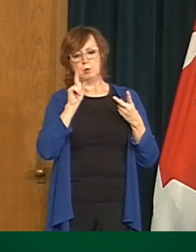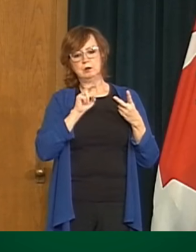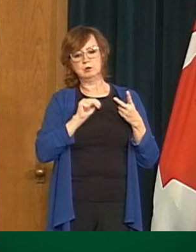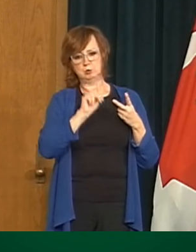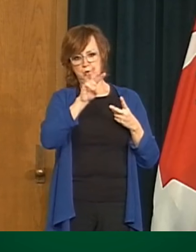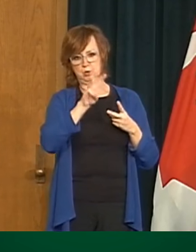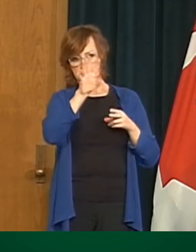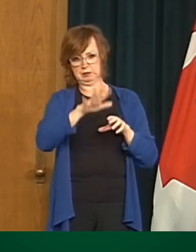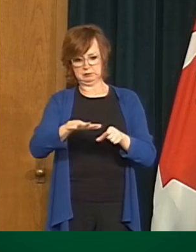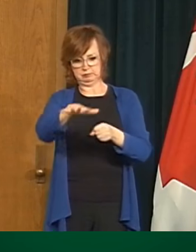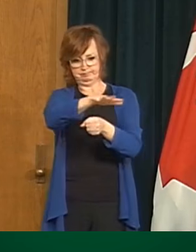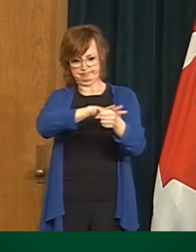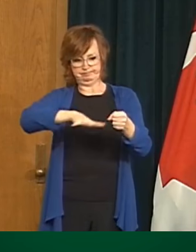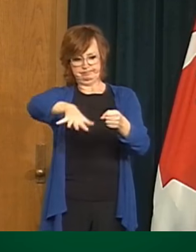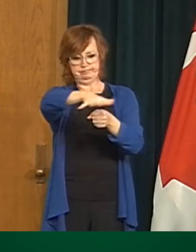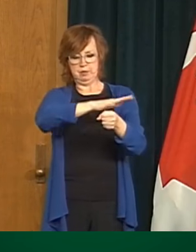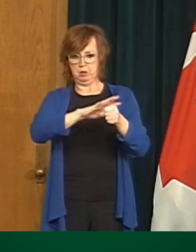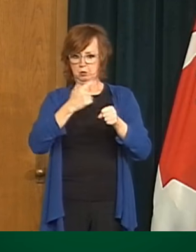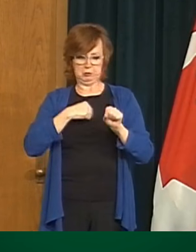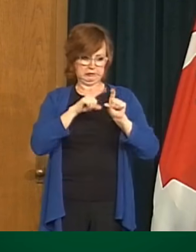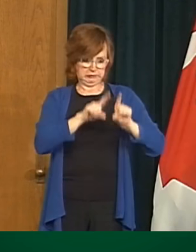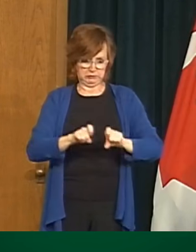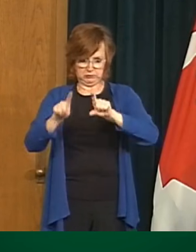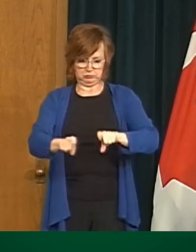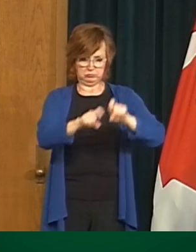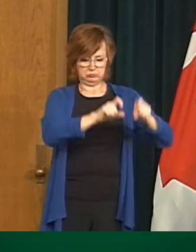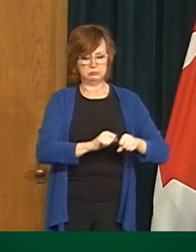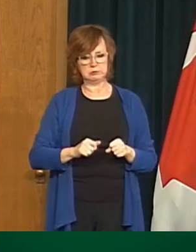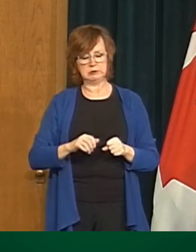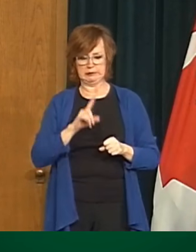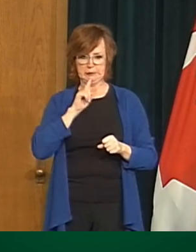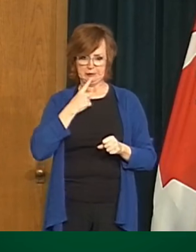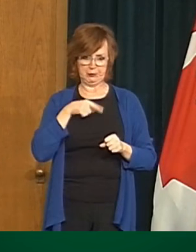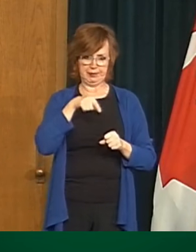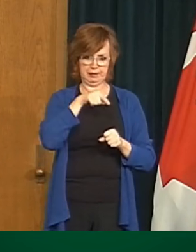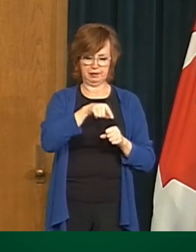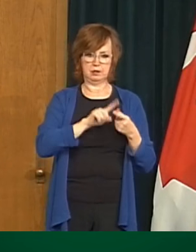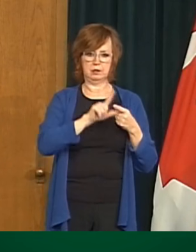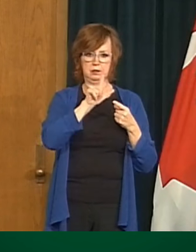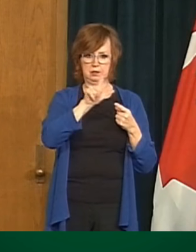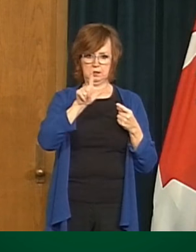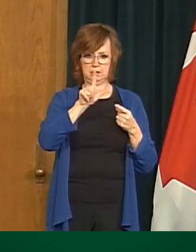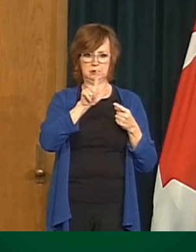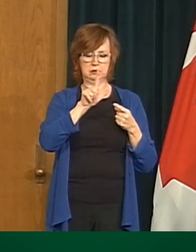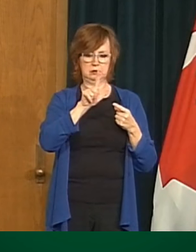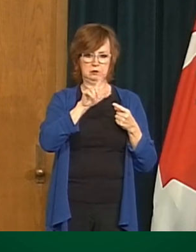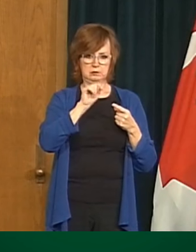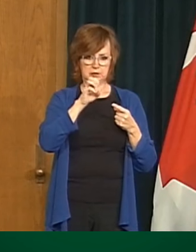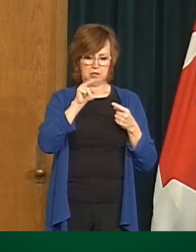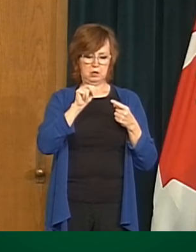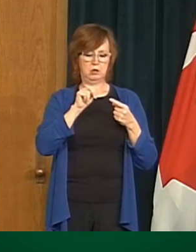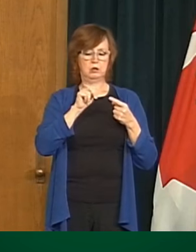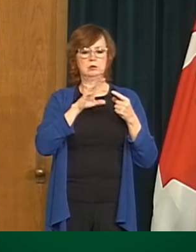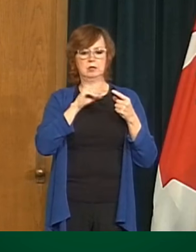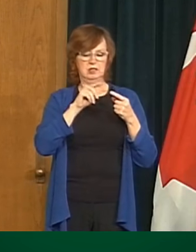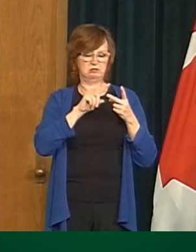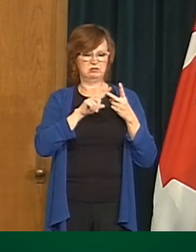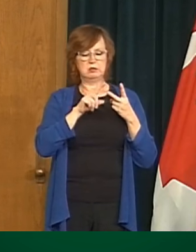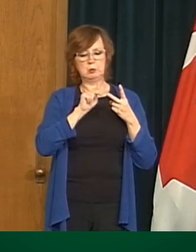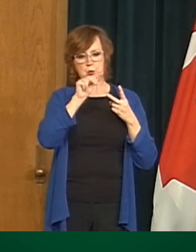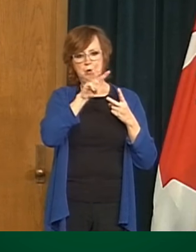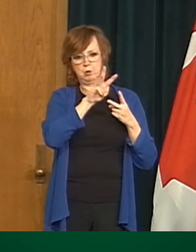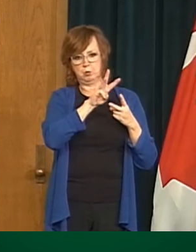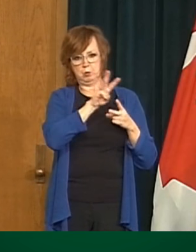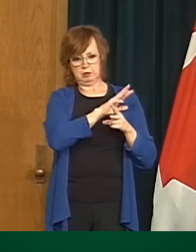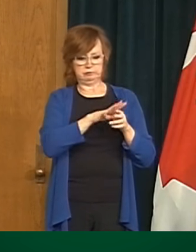a much more serious outbreak at this point in time in and around the communities of Loche and some of our other northwestern communities. We